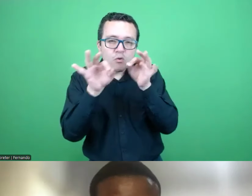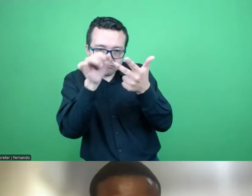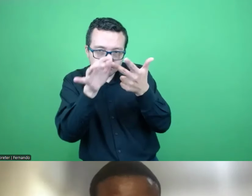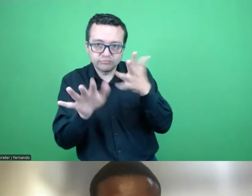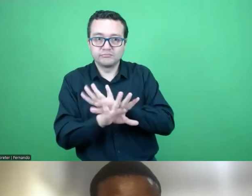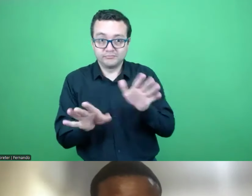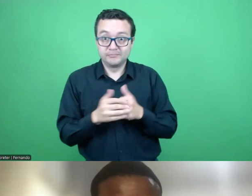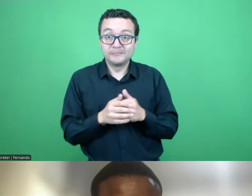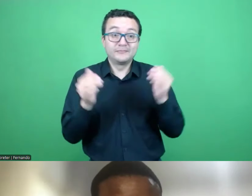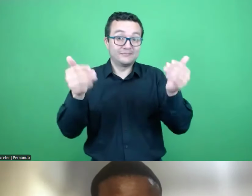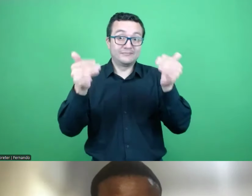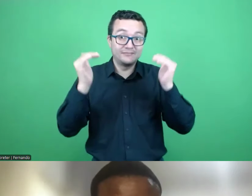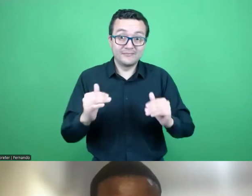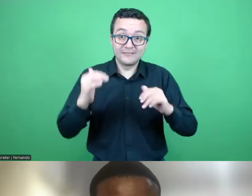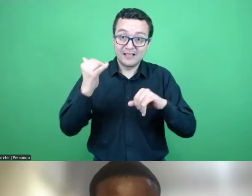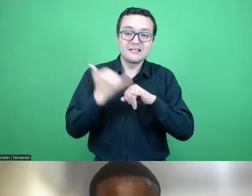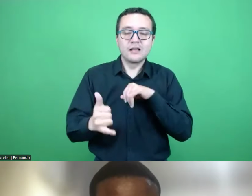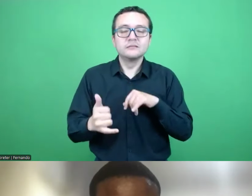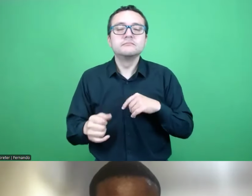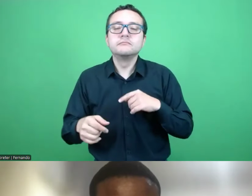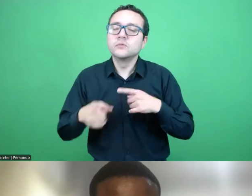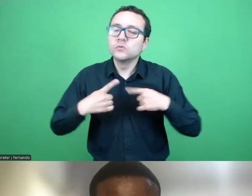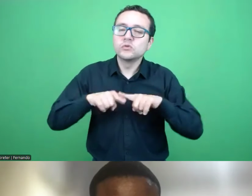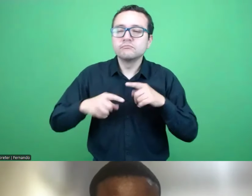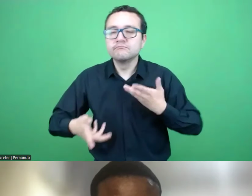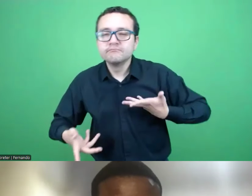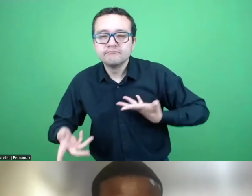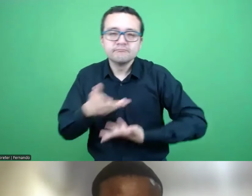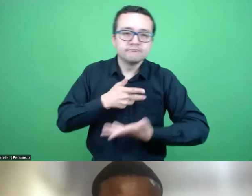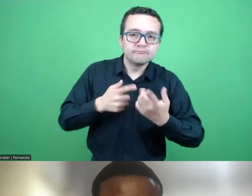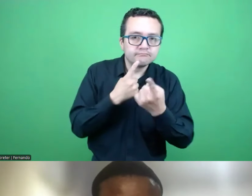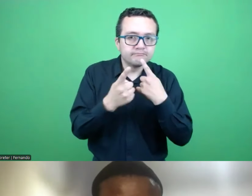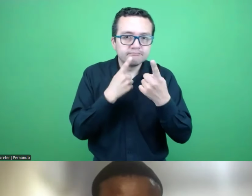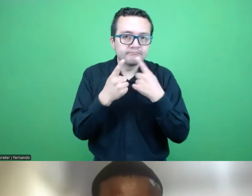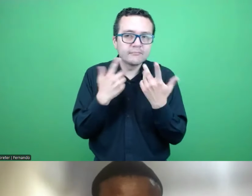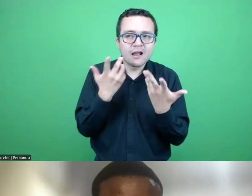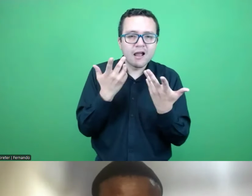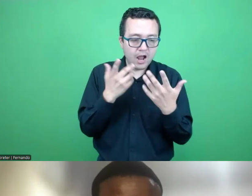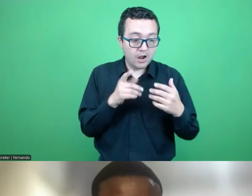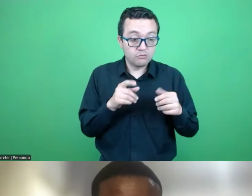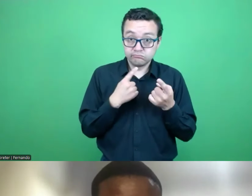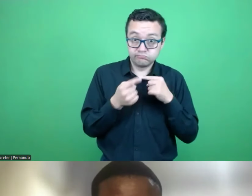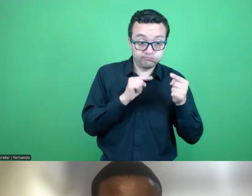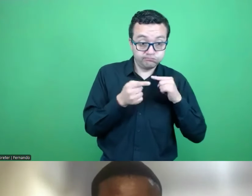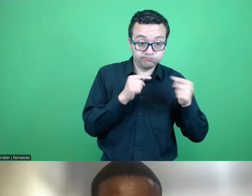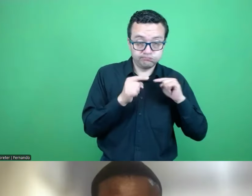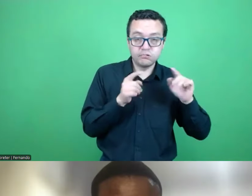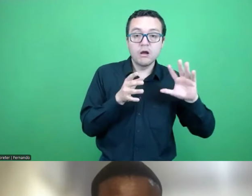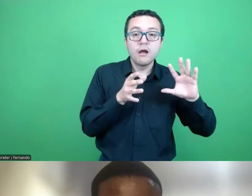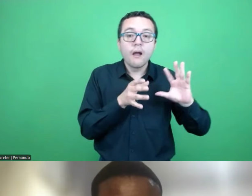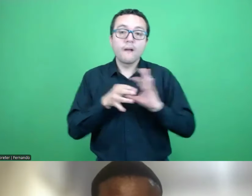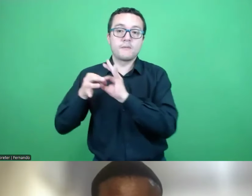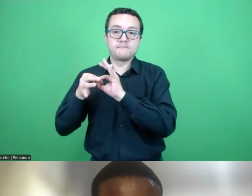any organization. And thank you, Kamran, for raising this. Anyone can attend the